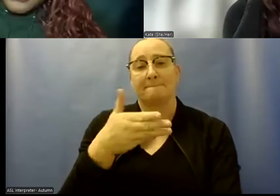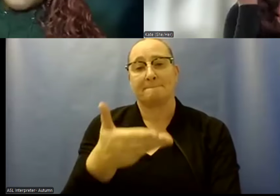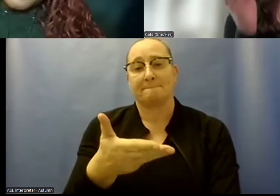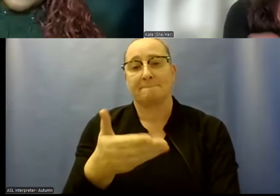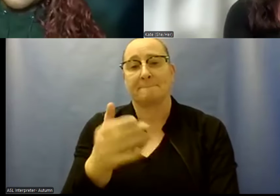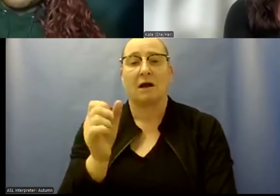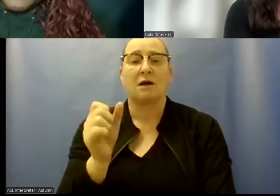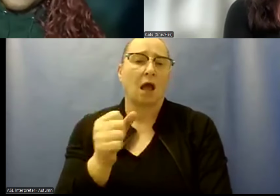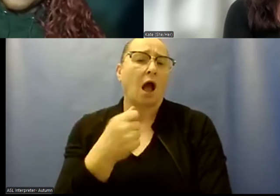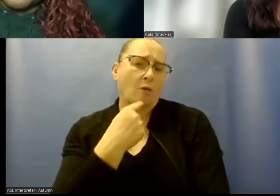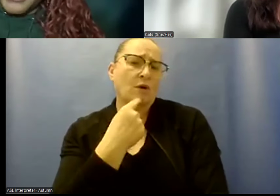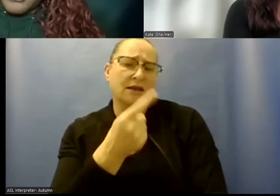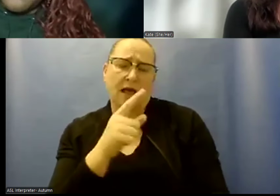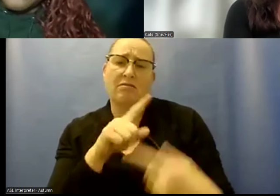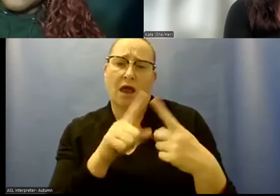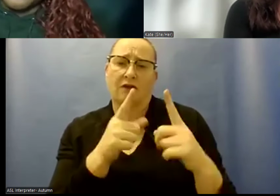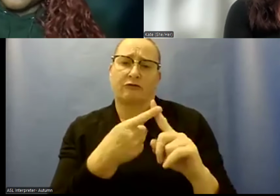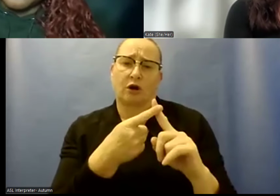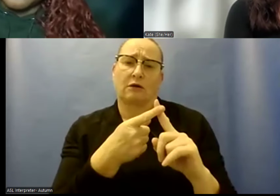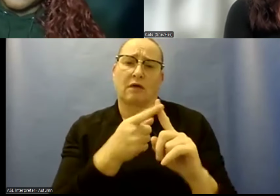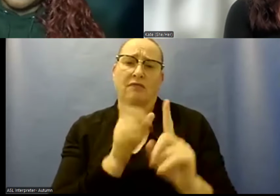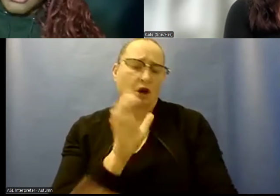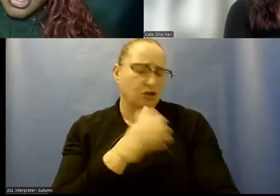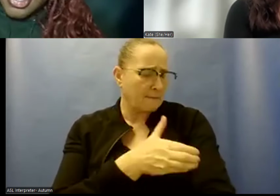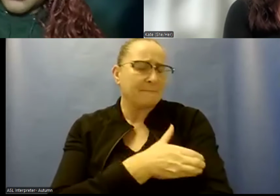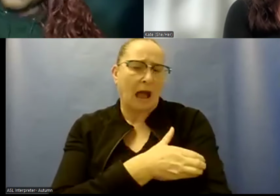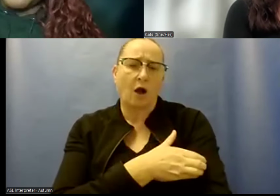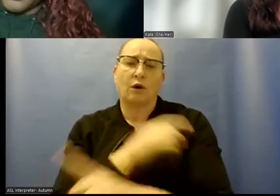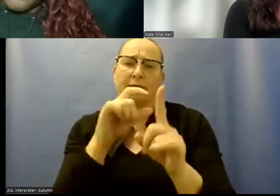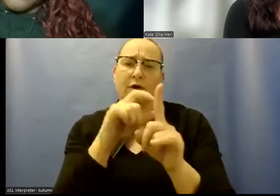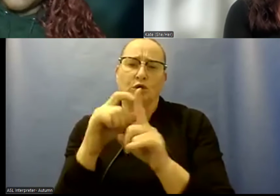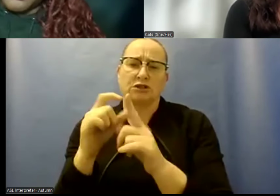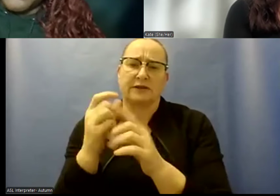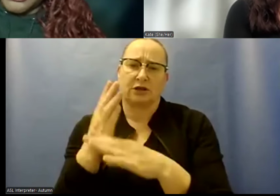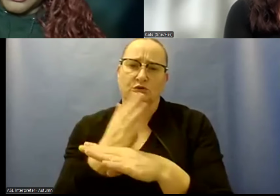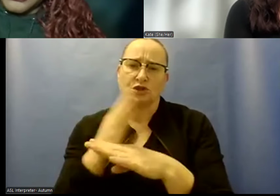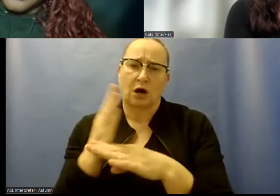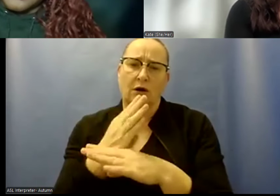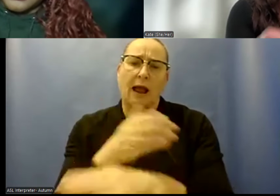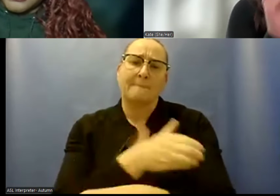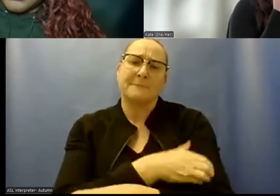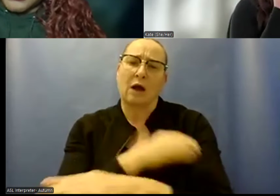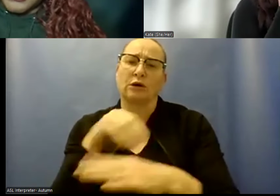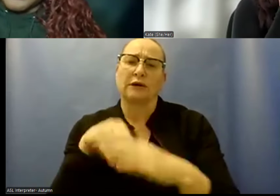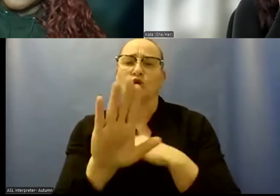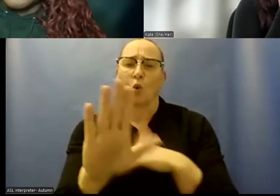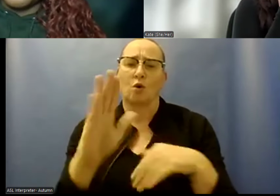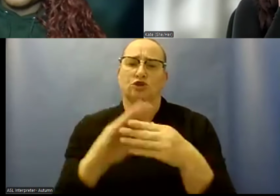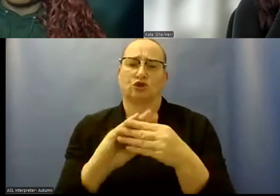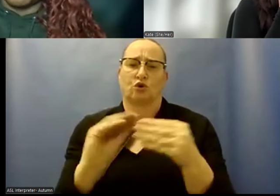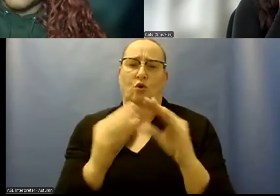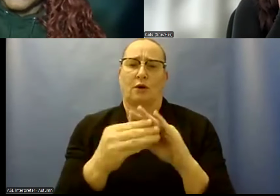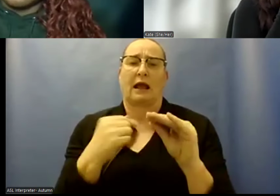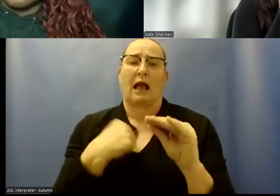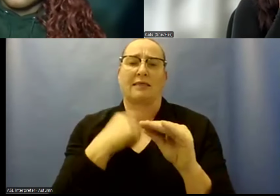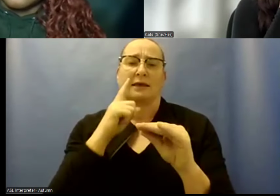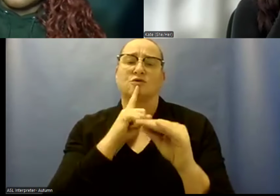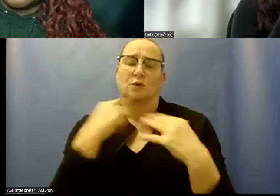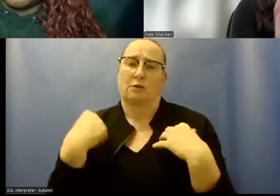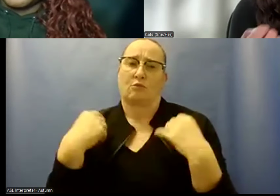Yeah, I would tell that friend there's power in the words that you share and there's power in your story. And that I think it's really